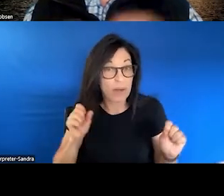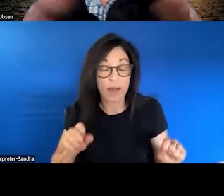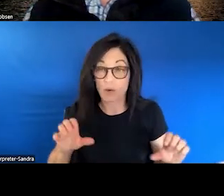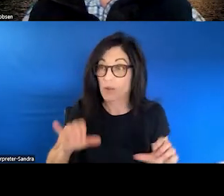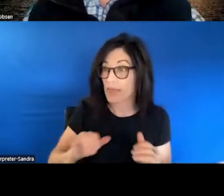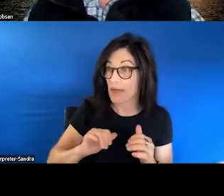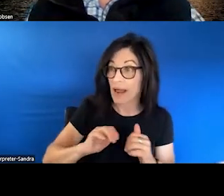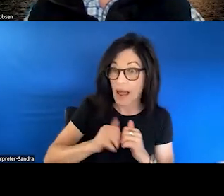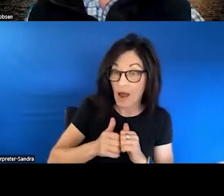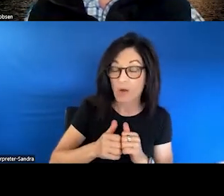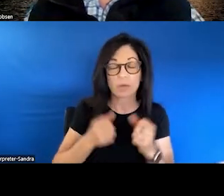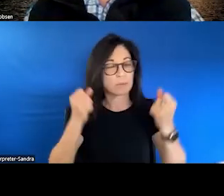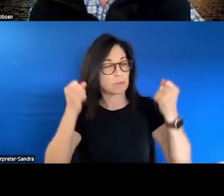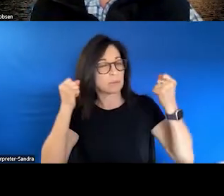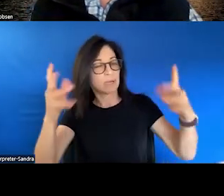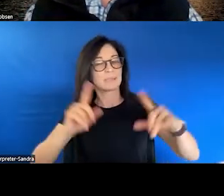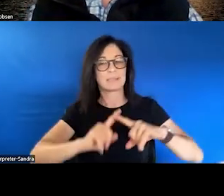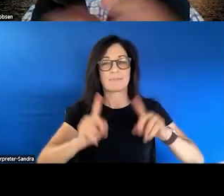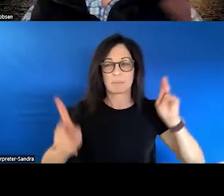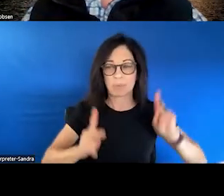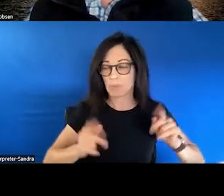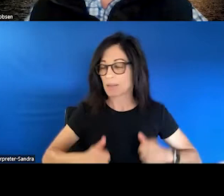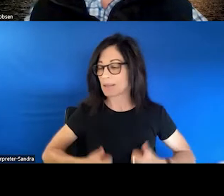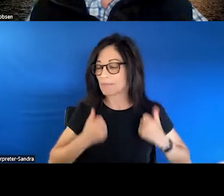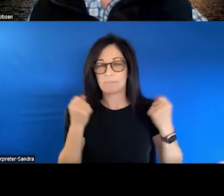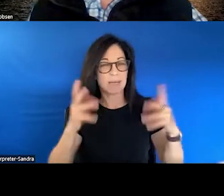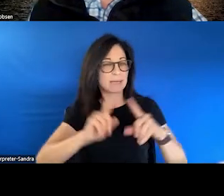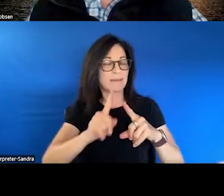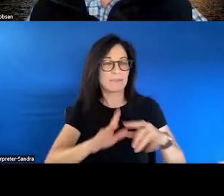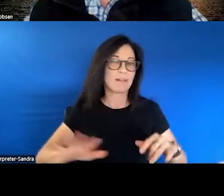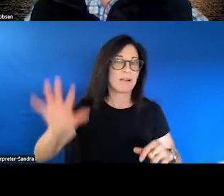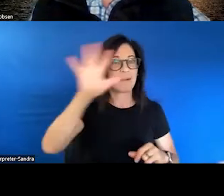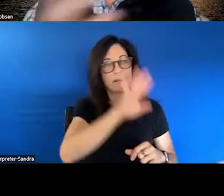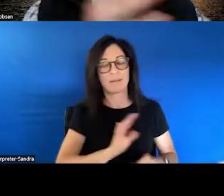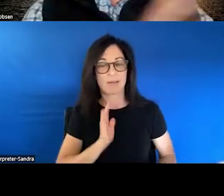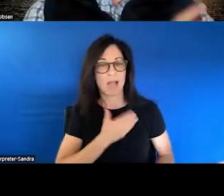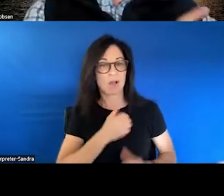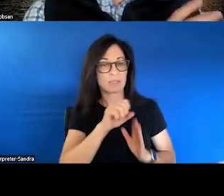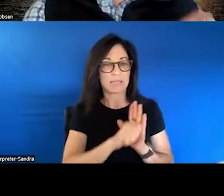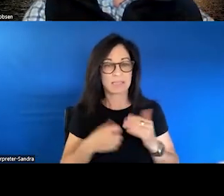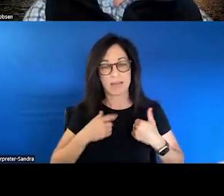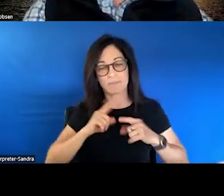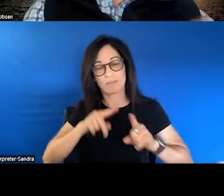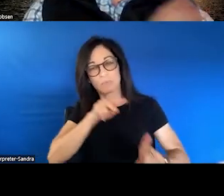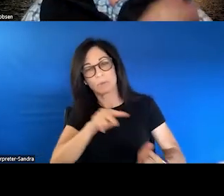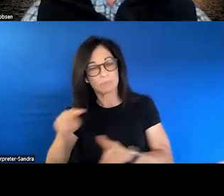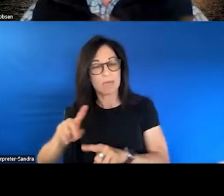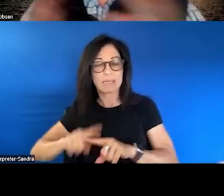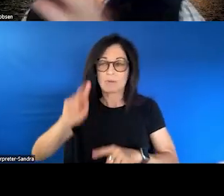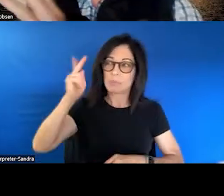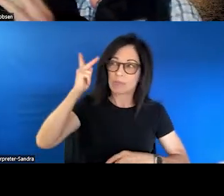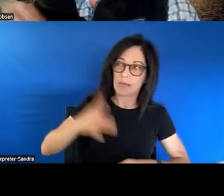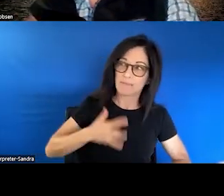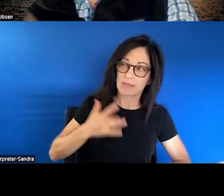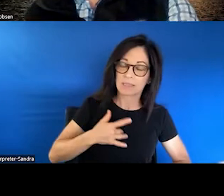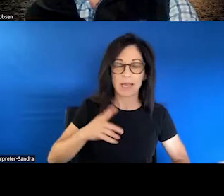so many different types of people living in so many different parts of our state, with different views politically, with different